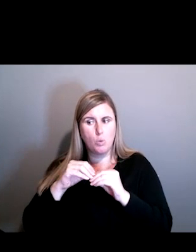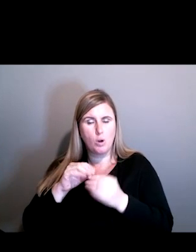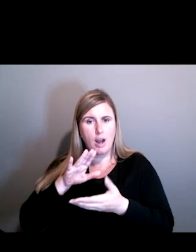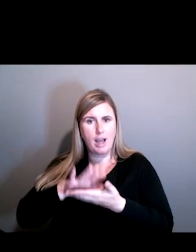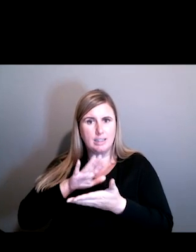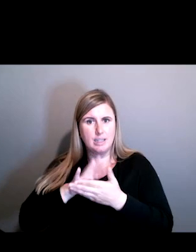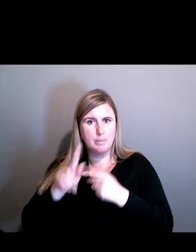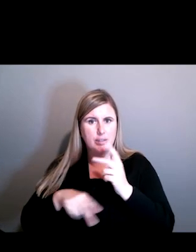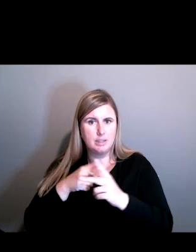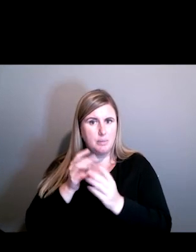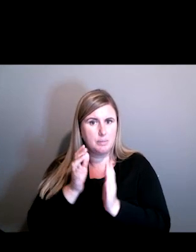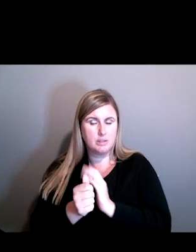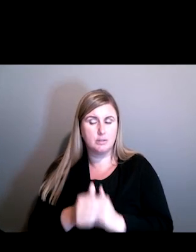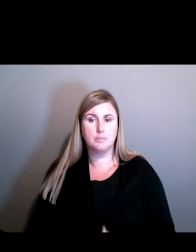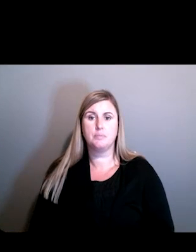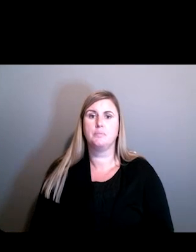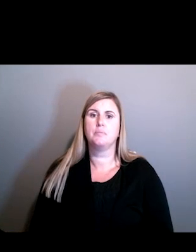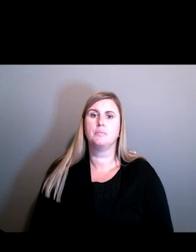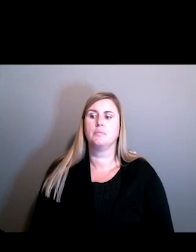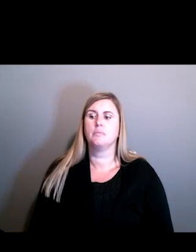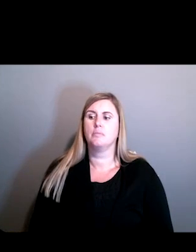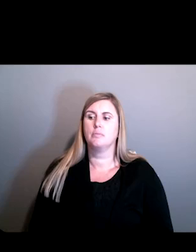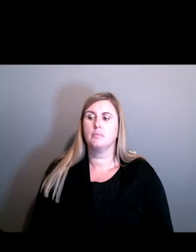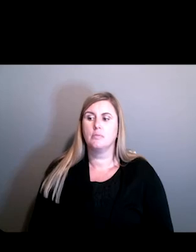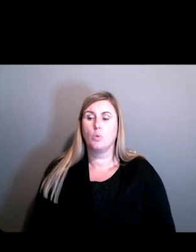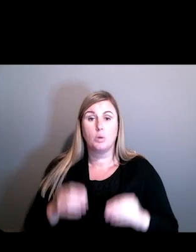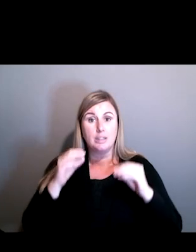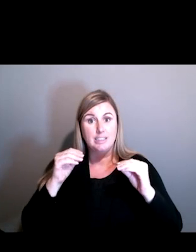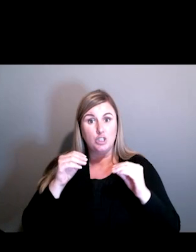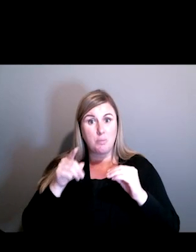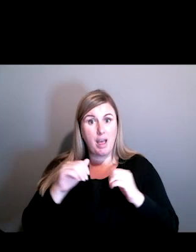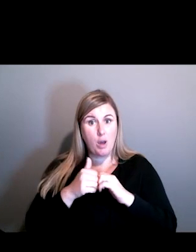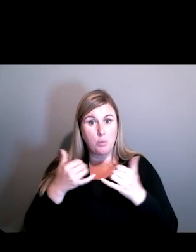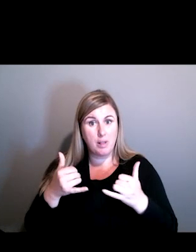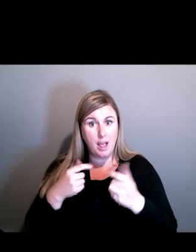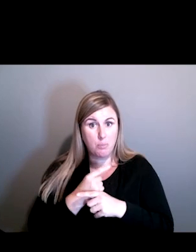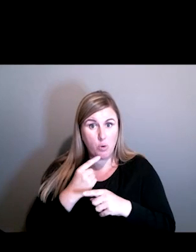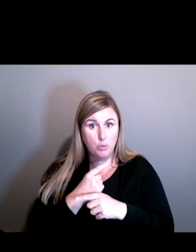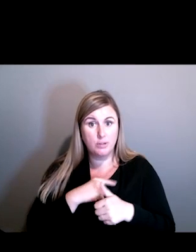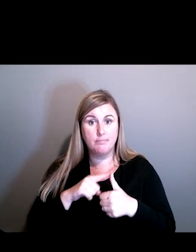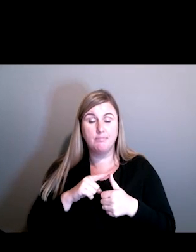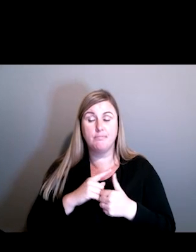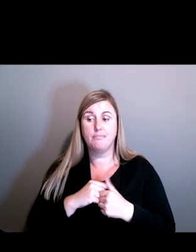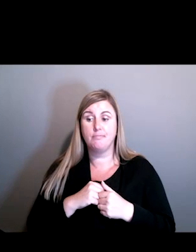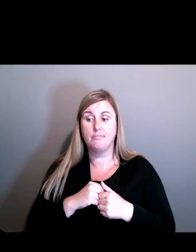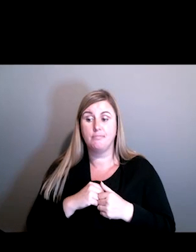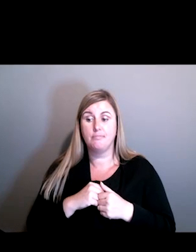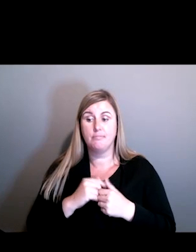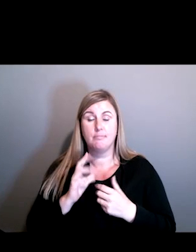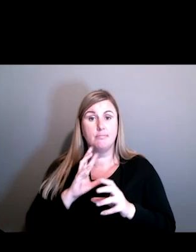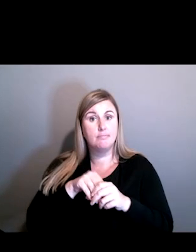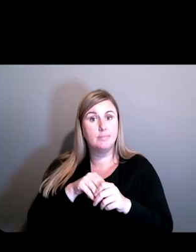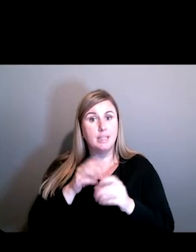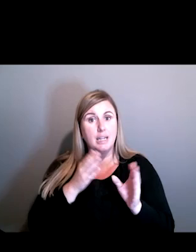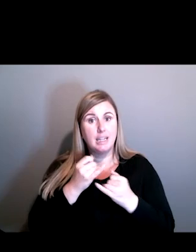to more academic type skills. We want to teach our learners how to play appropriately, how to engage